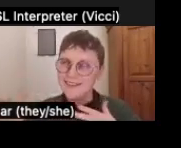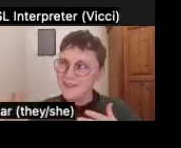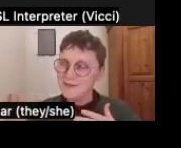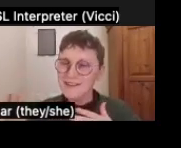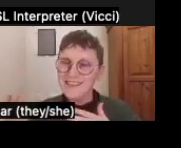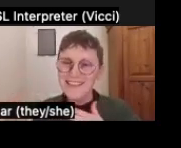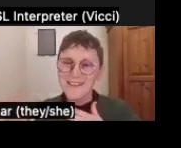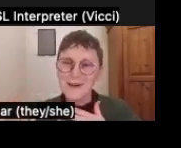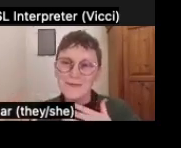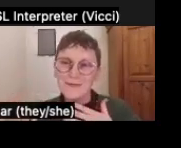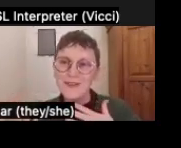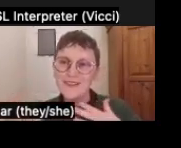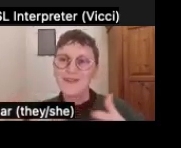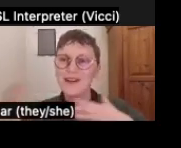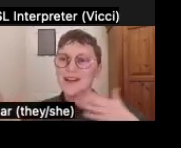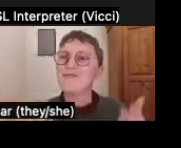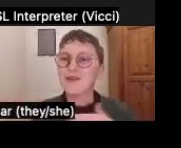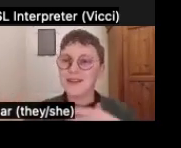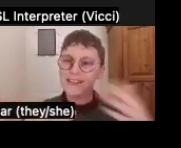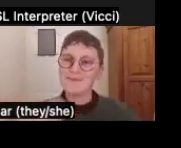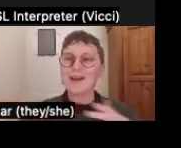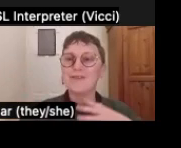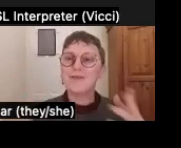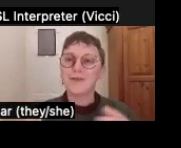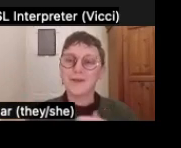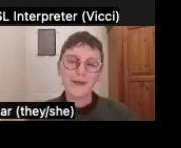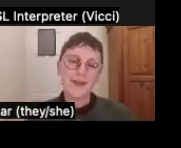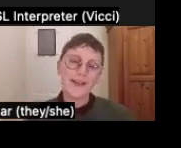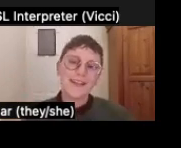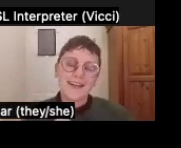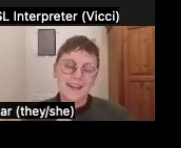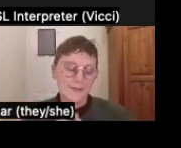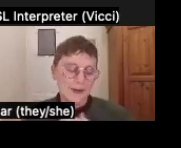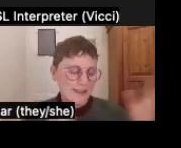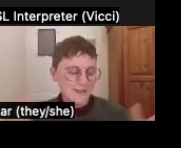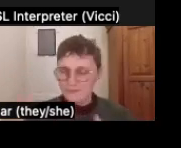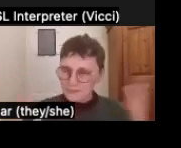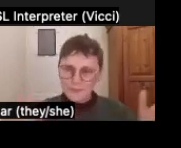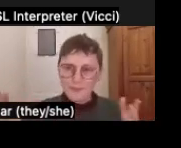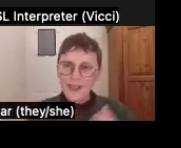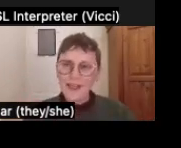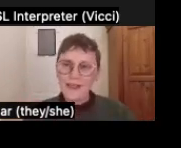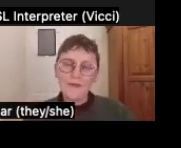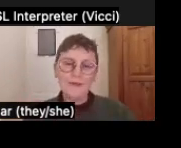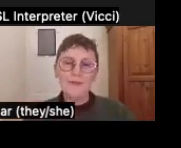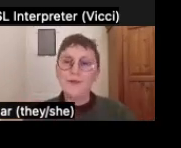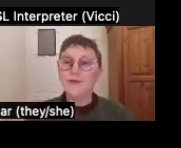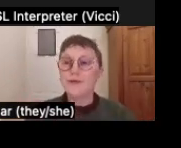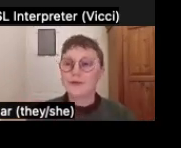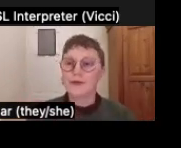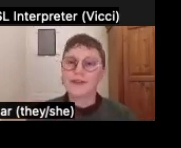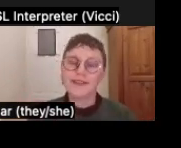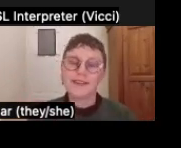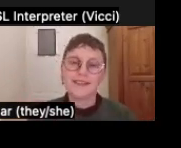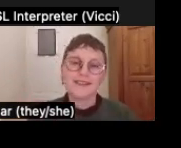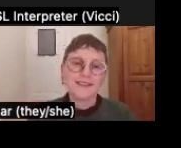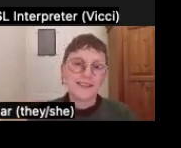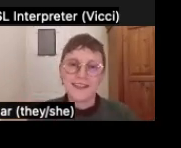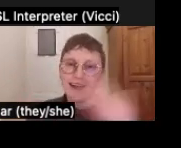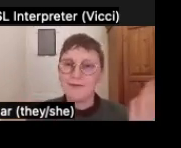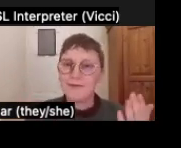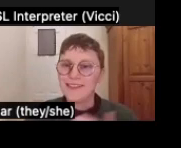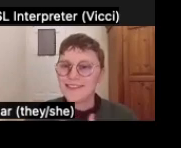community, is that the right word, kind of way, this back and forth, where we can kind of move through